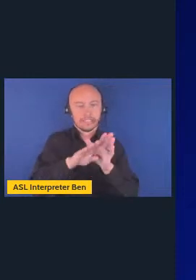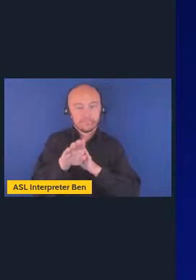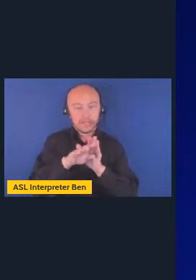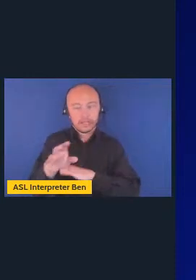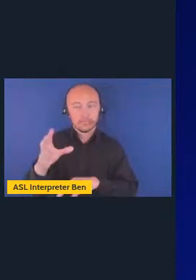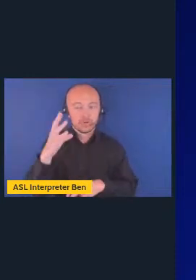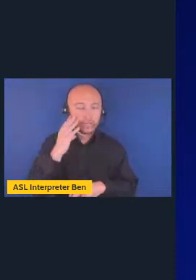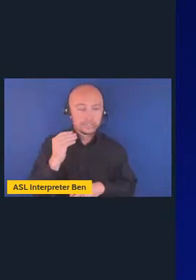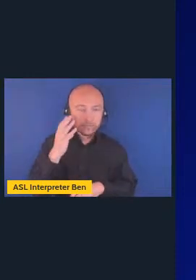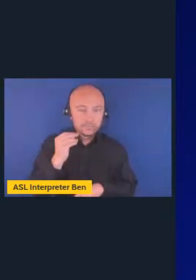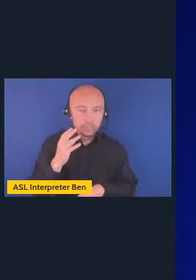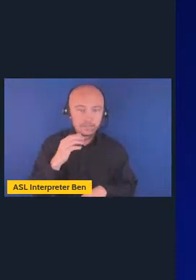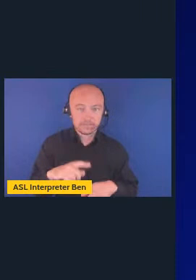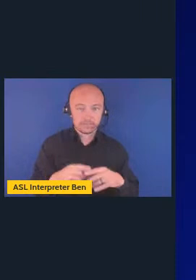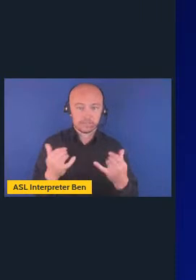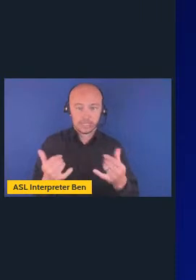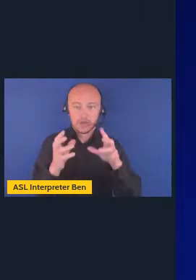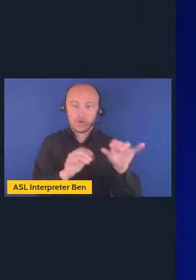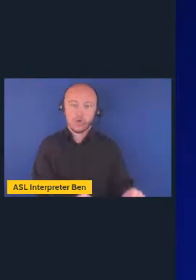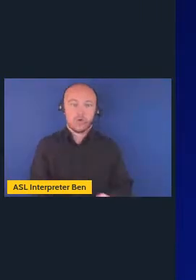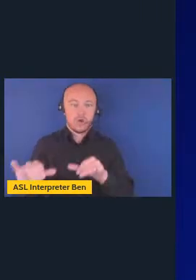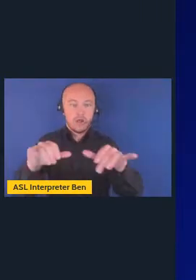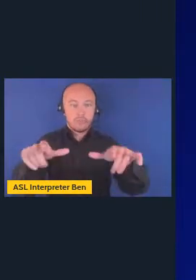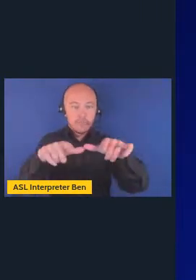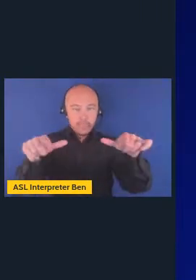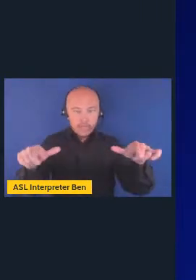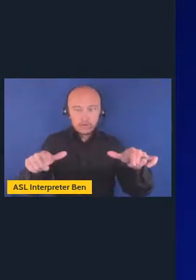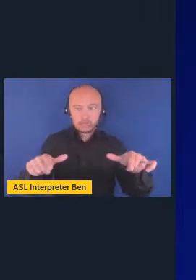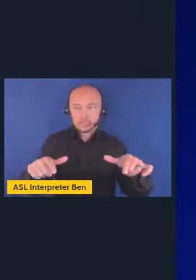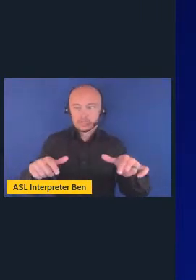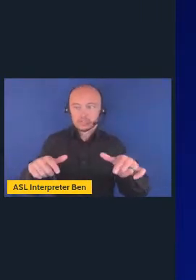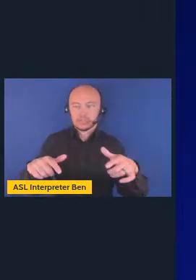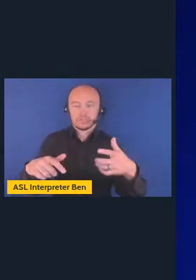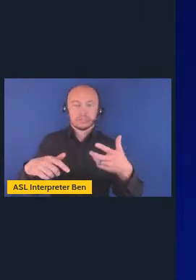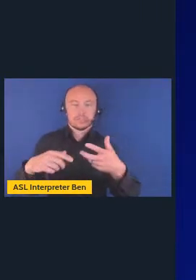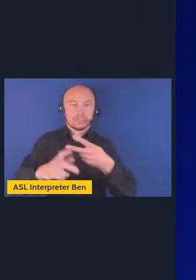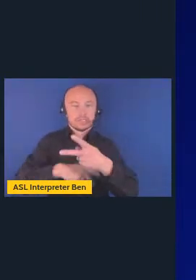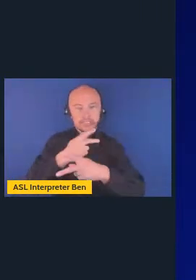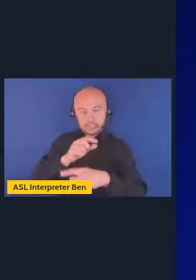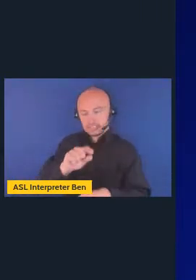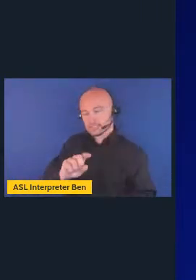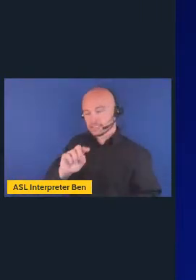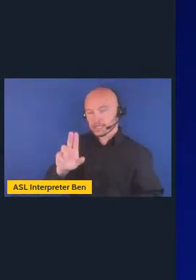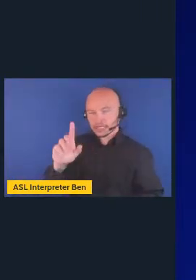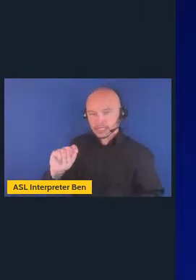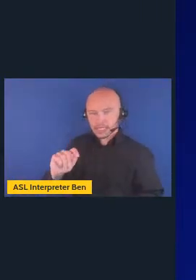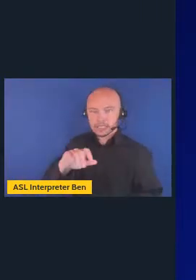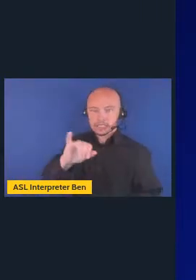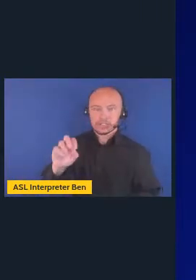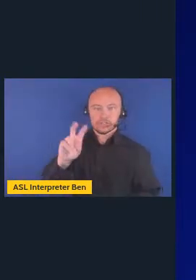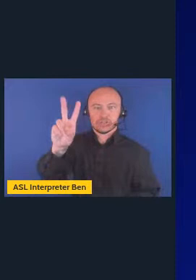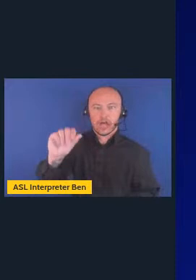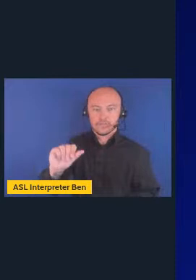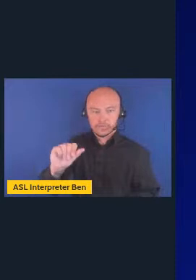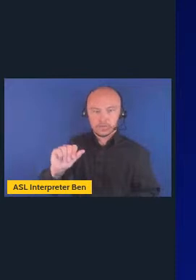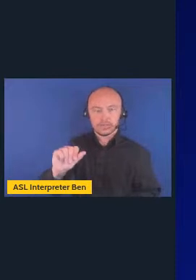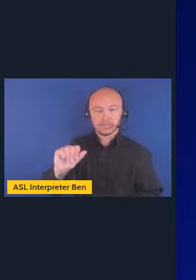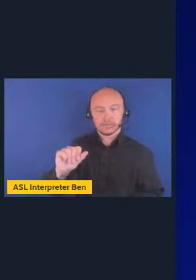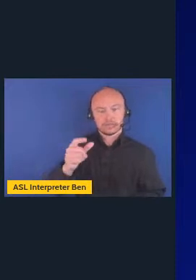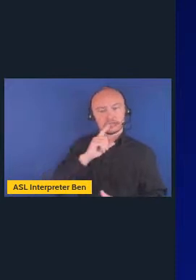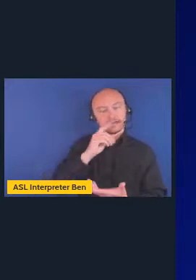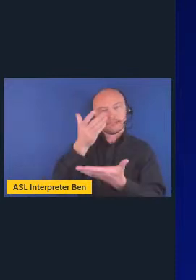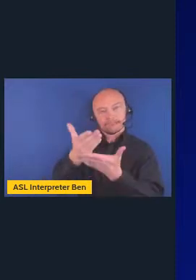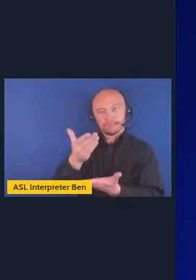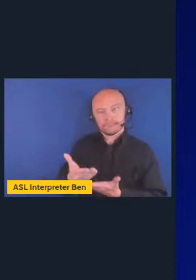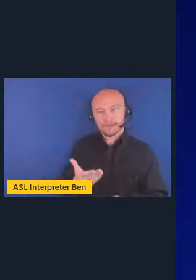experience. You're now using a common language, and using type-safe languages like .NET or Java or TypeScript allows you to validate at the